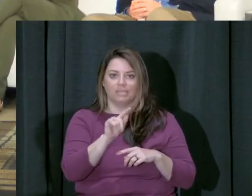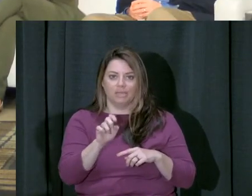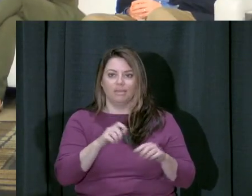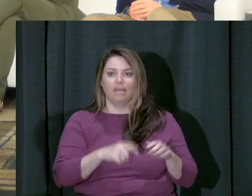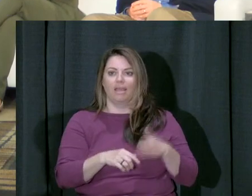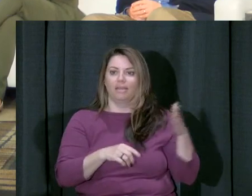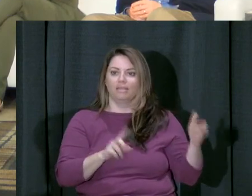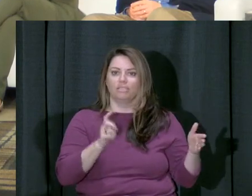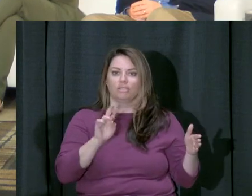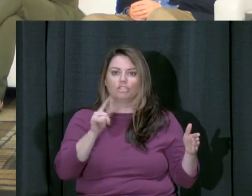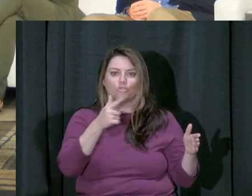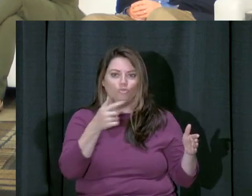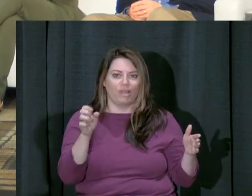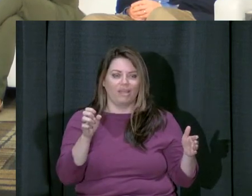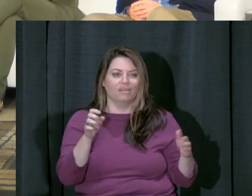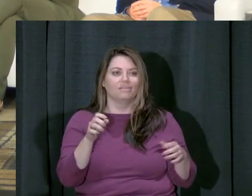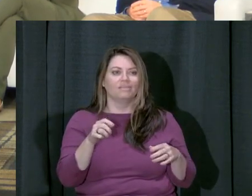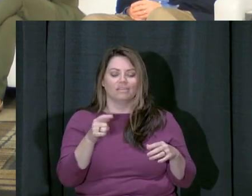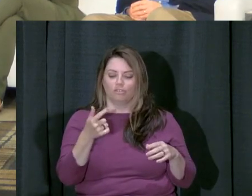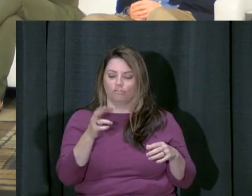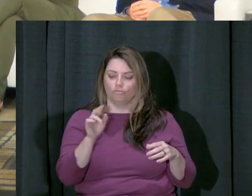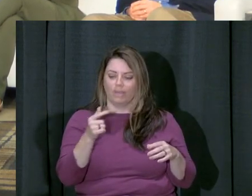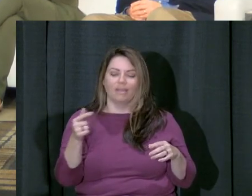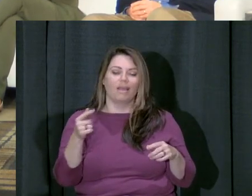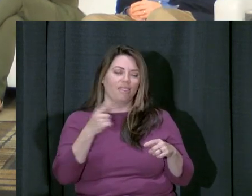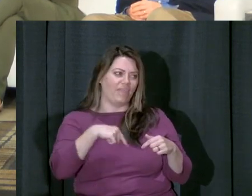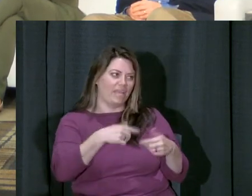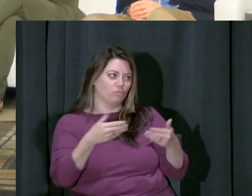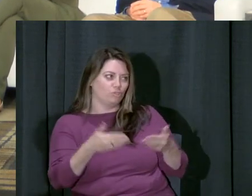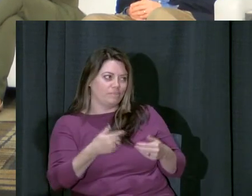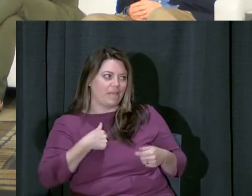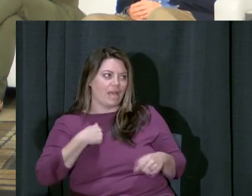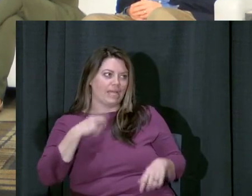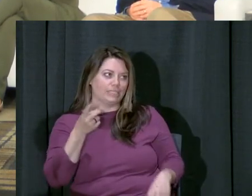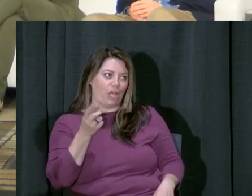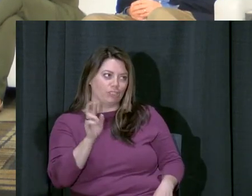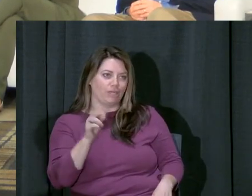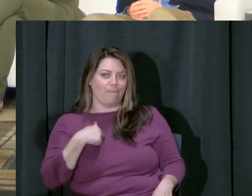could be doctors for all I know. All I know is that they introduced me as a doctor, and I'm not, so there you go.